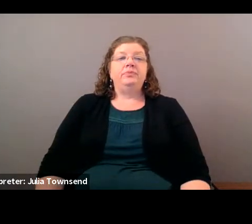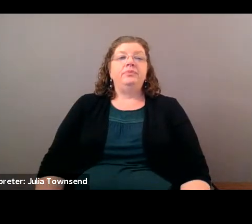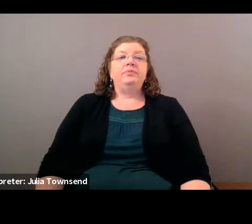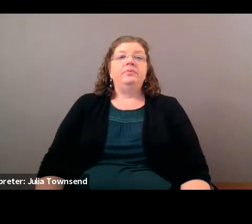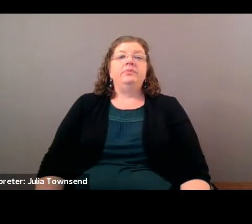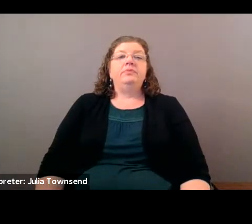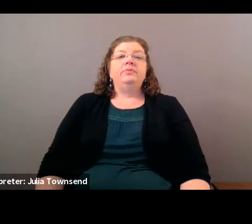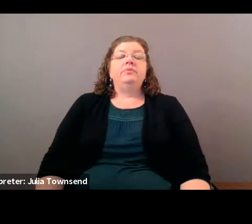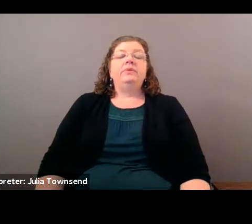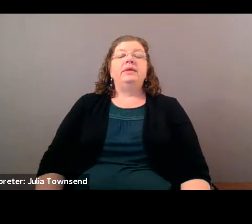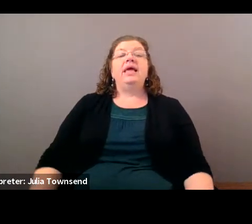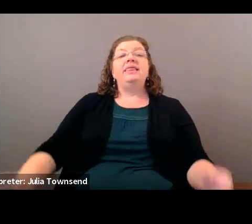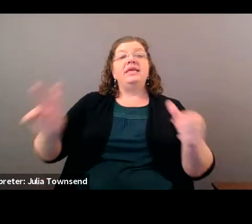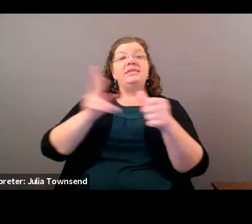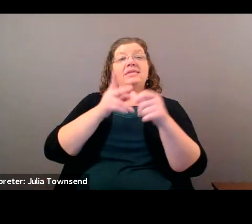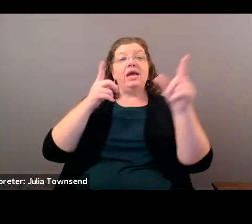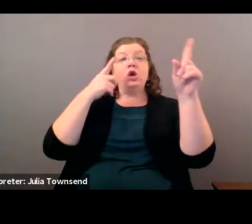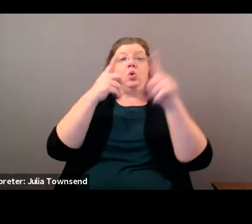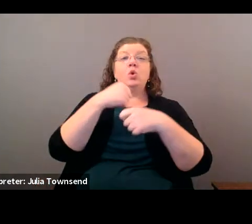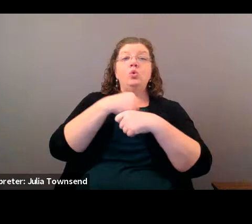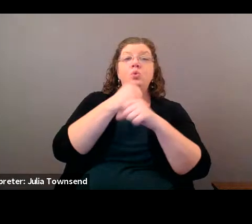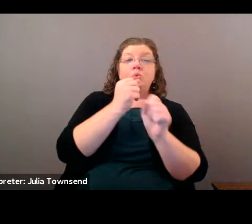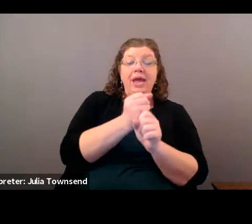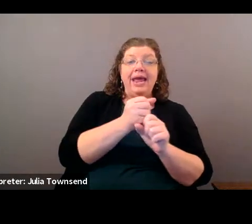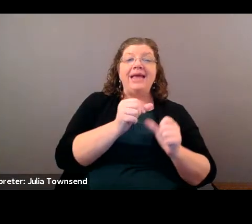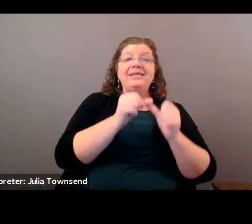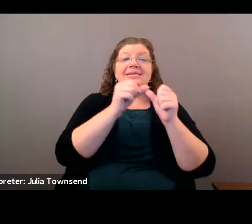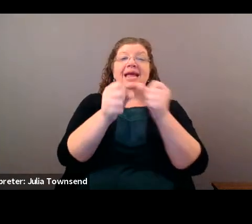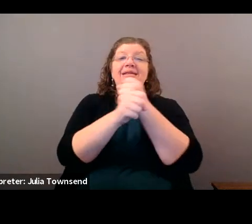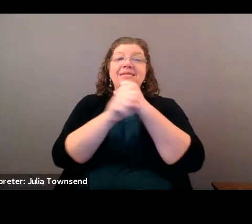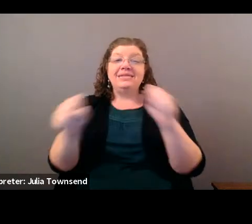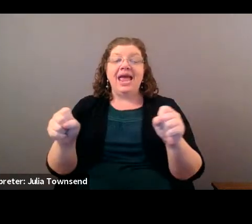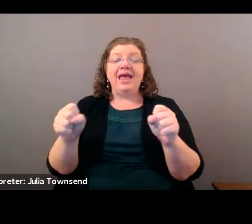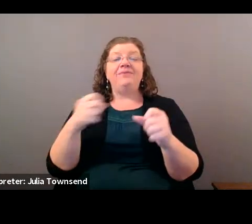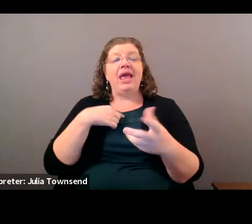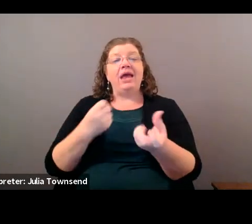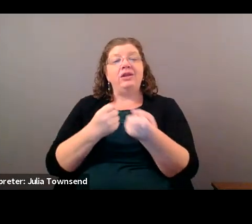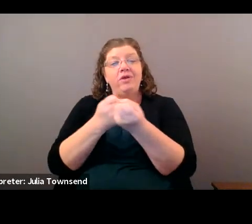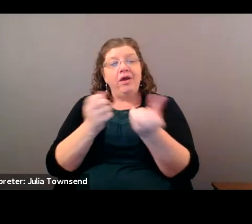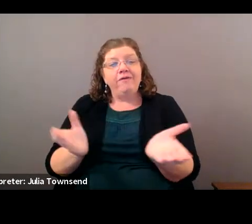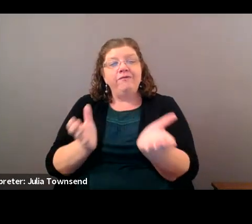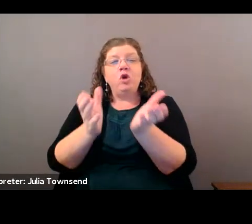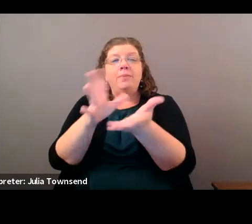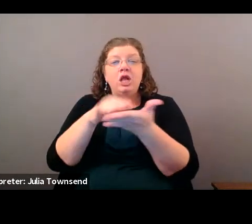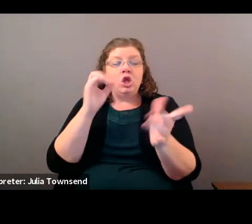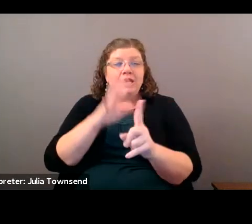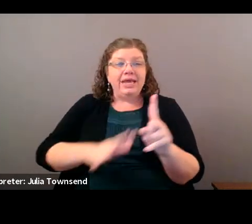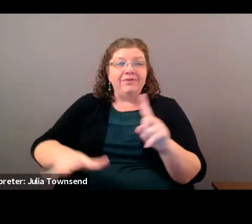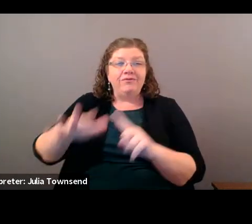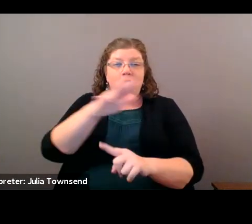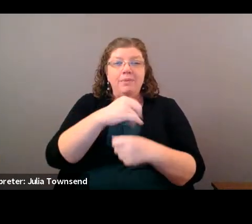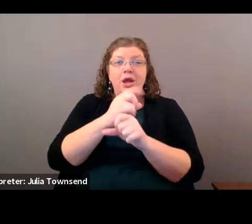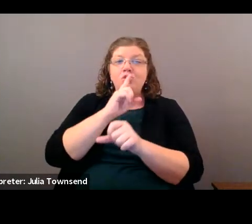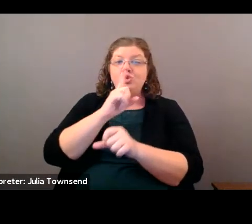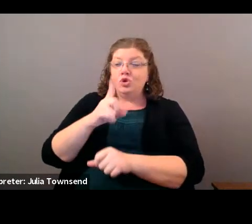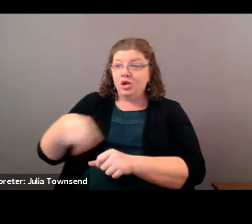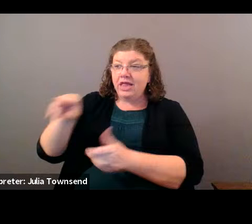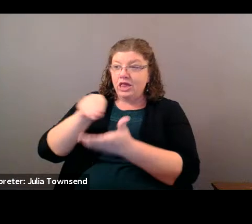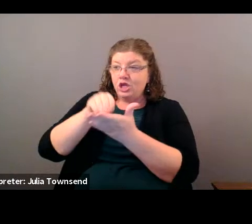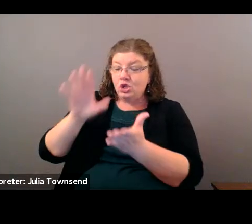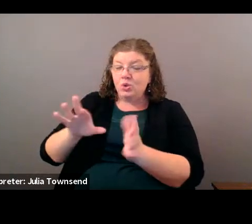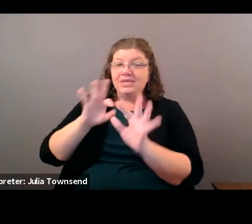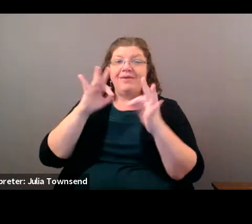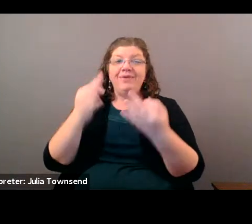The second goal, create and sustain safe and affirming learning environments, ensuring our students and families